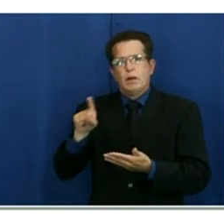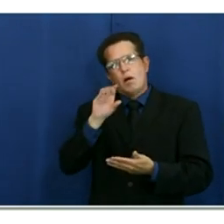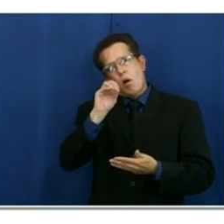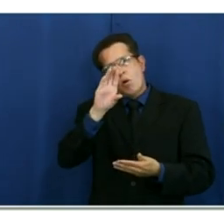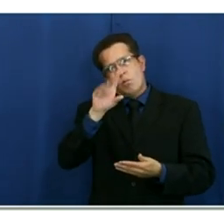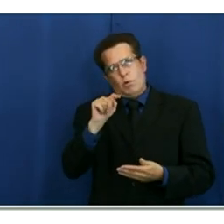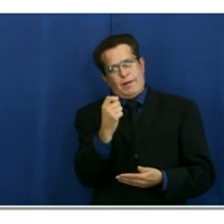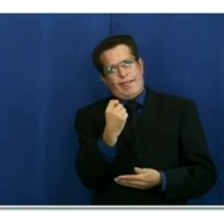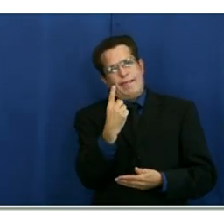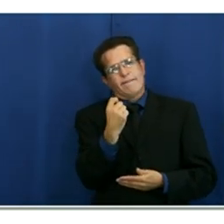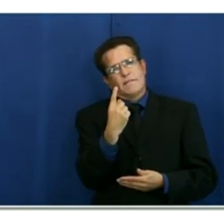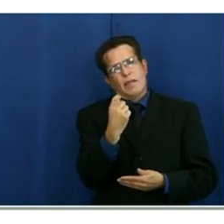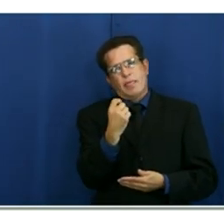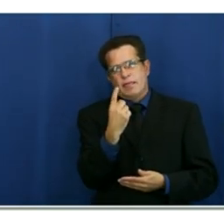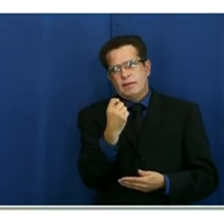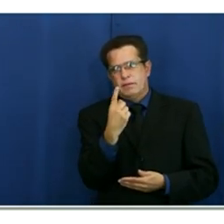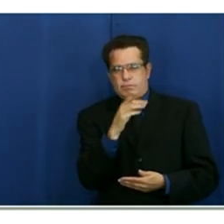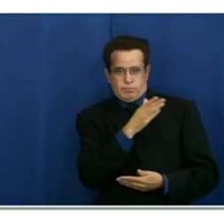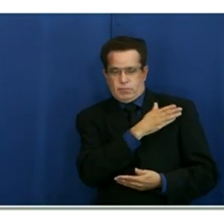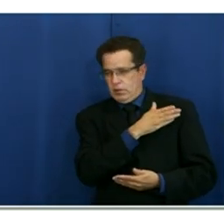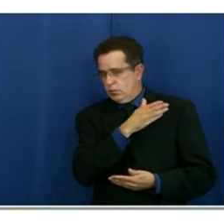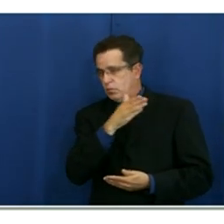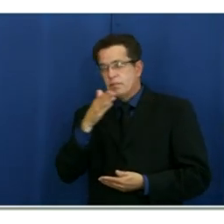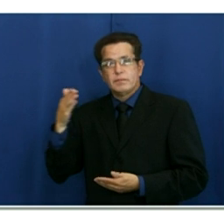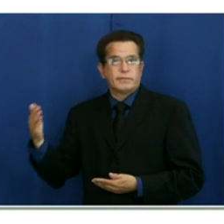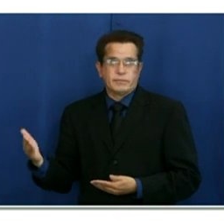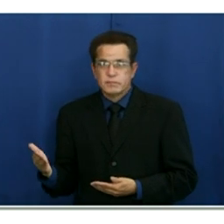11th, at least